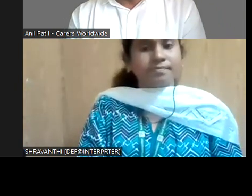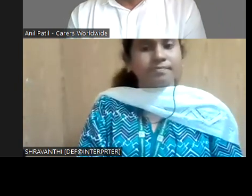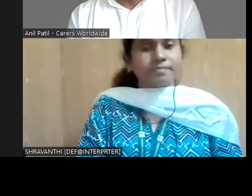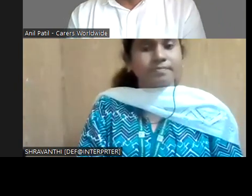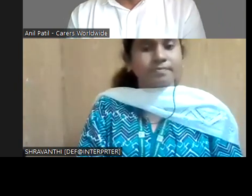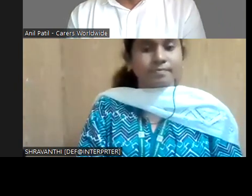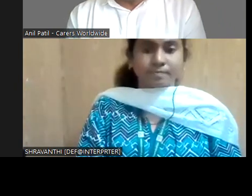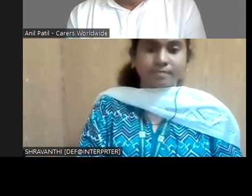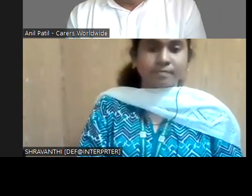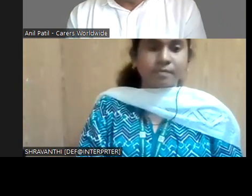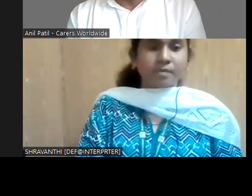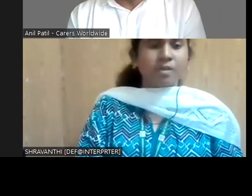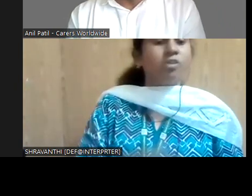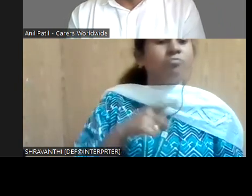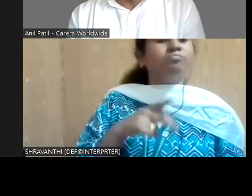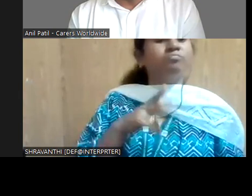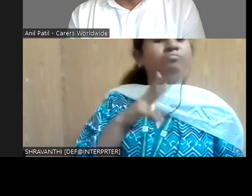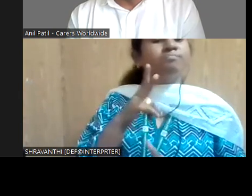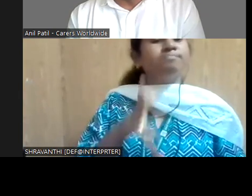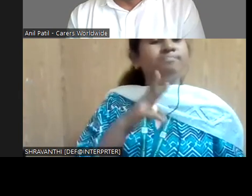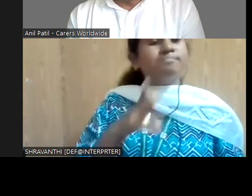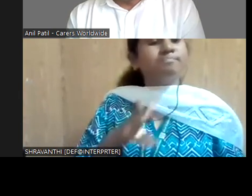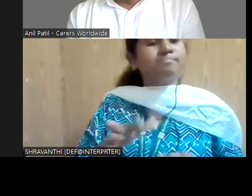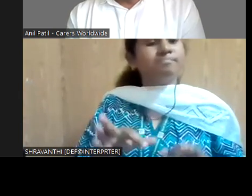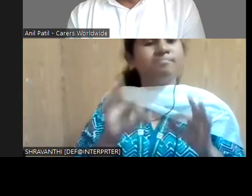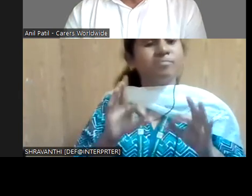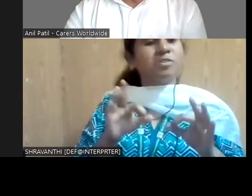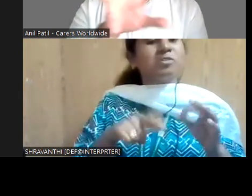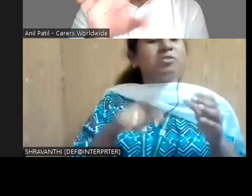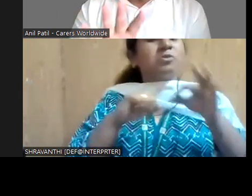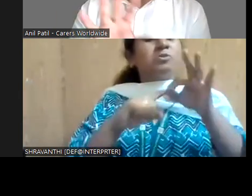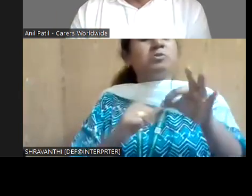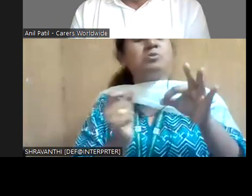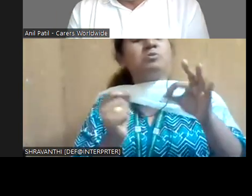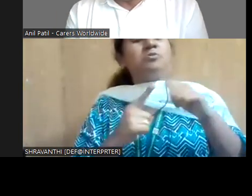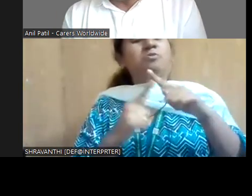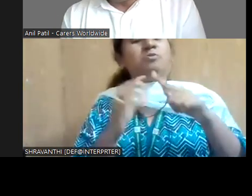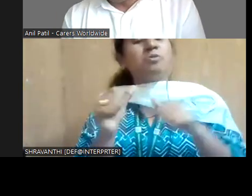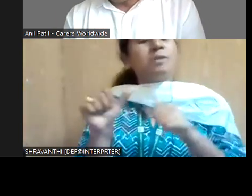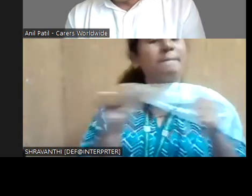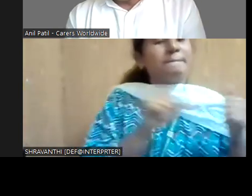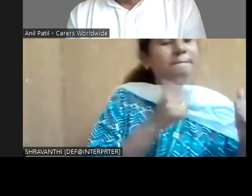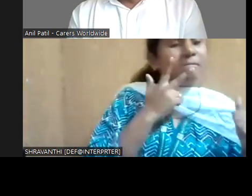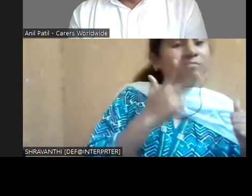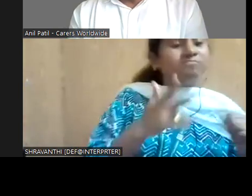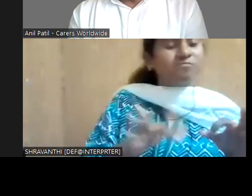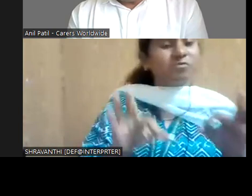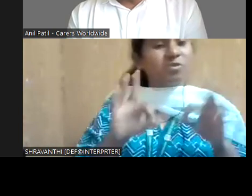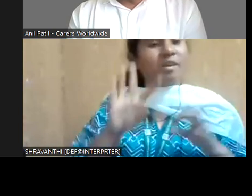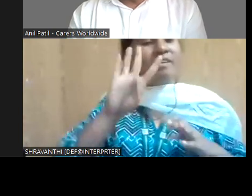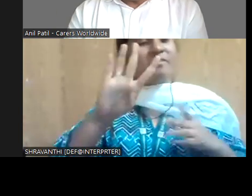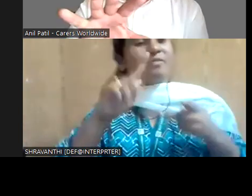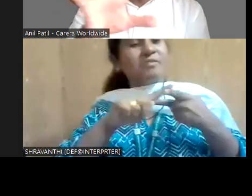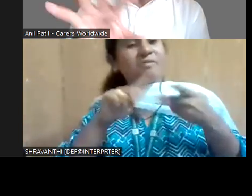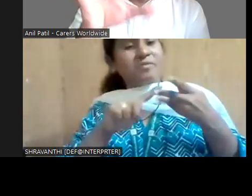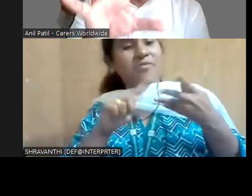beginning of your speech, you talked about Rosalind Carter quote. You quoted her. There are four kinds of caregivers. So that means